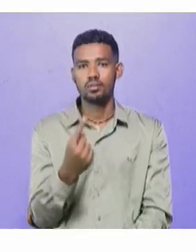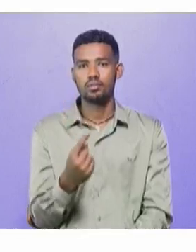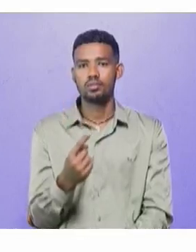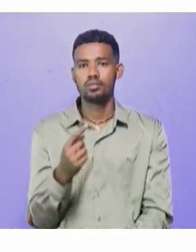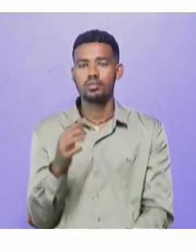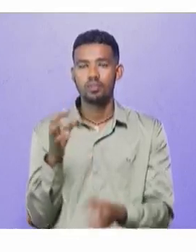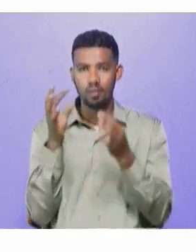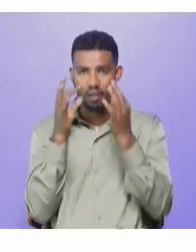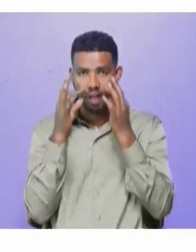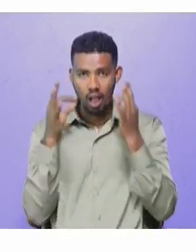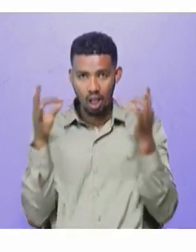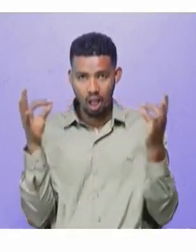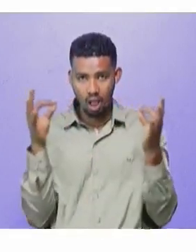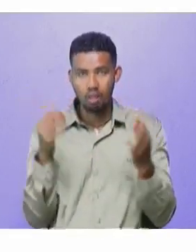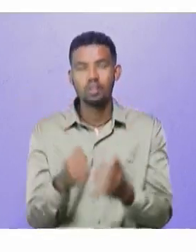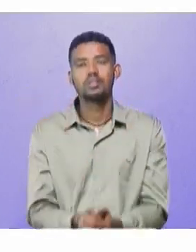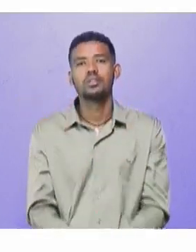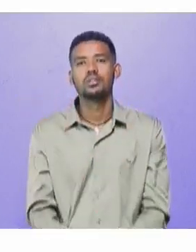cat,